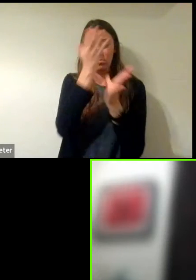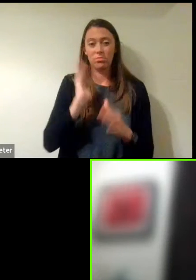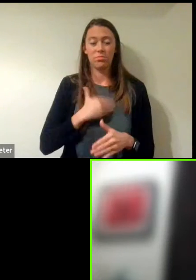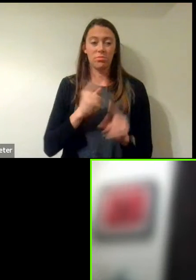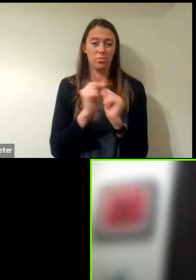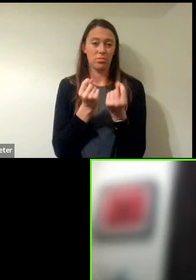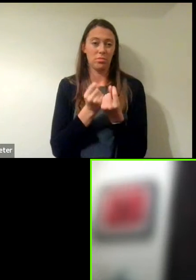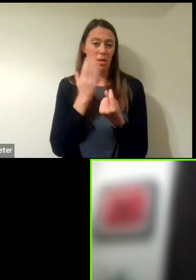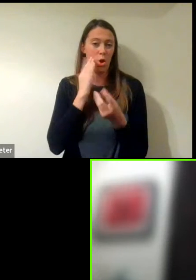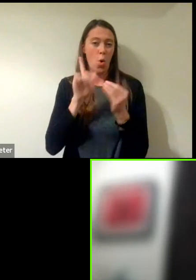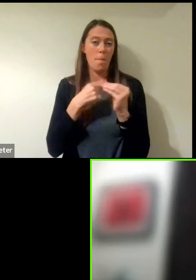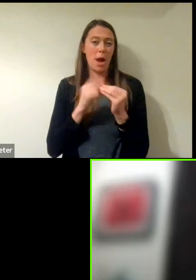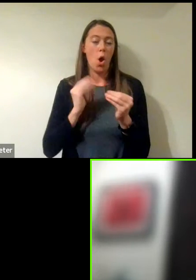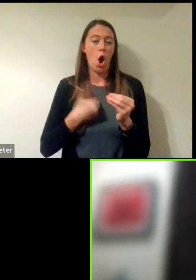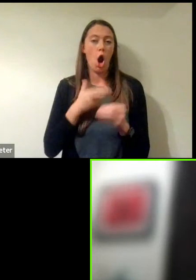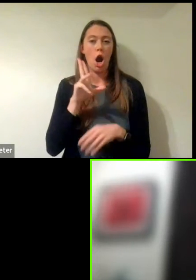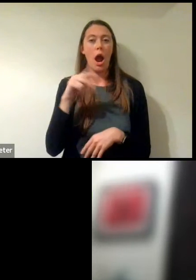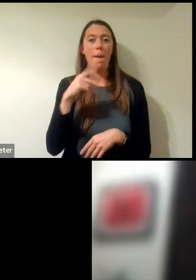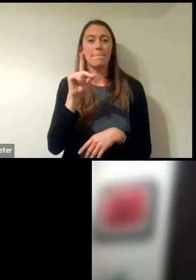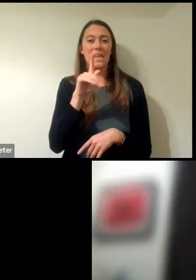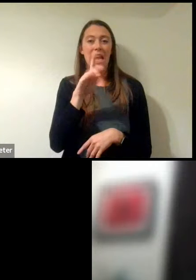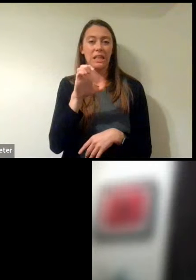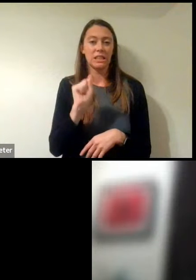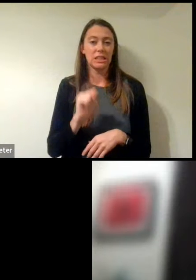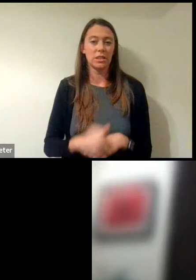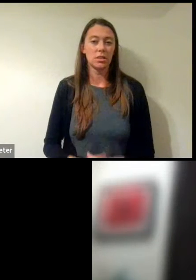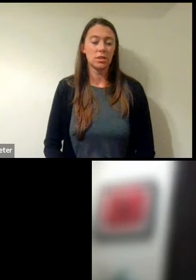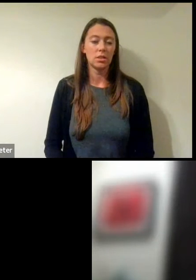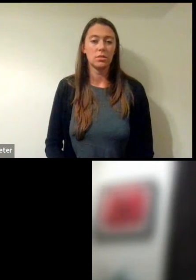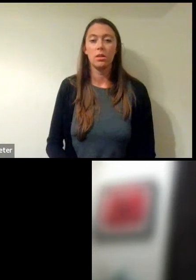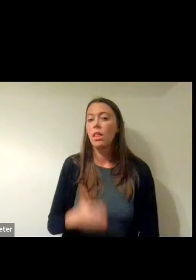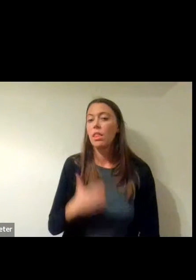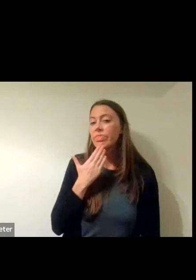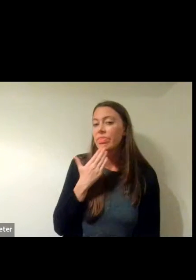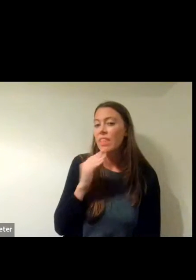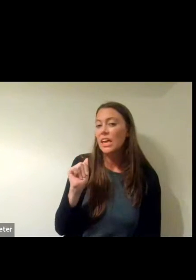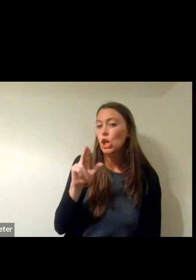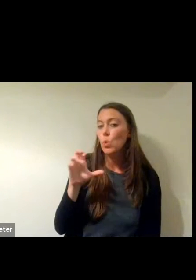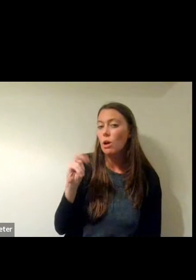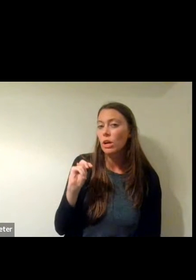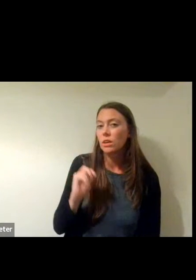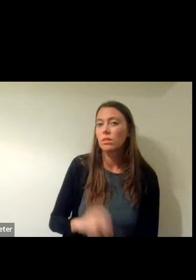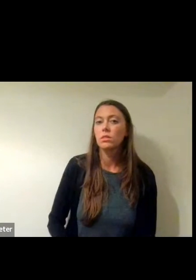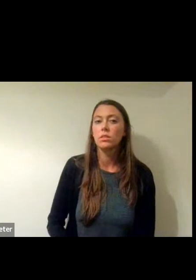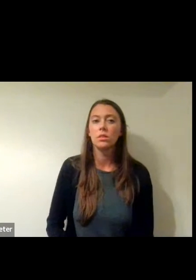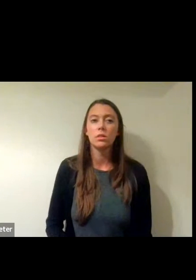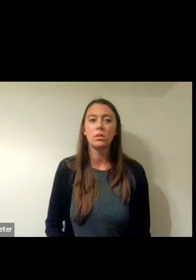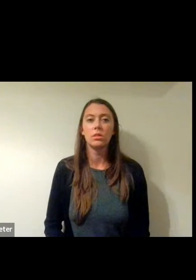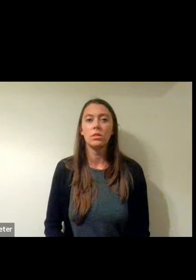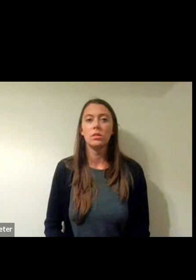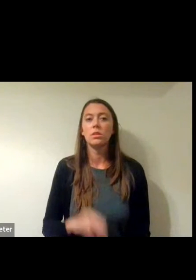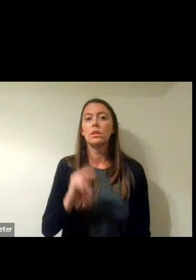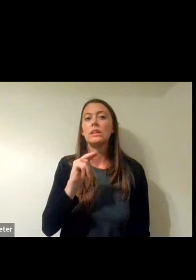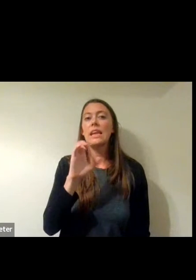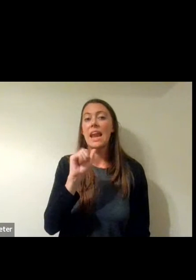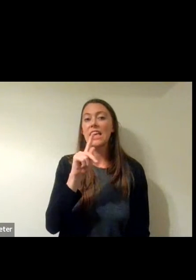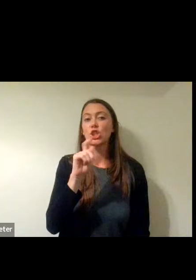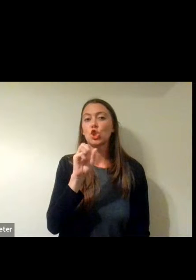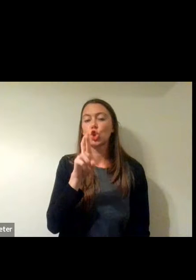you. Thanks, Aaron. Thank you, Aaron. I think we have at least